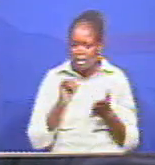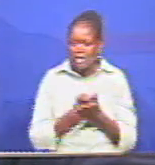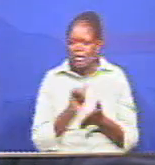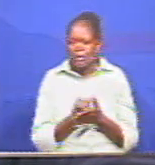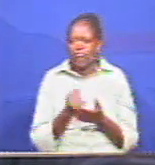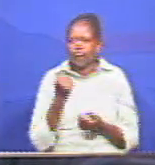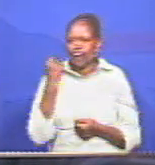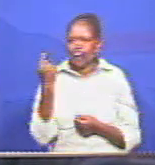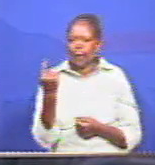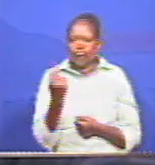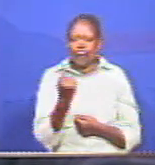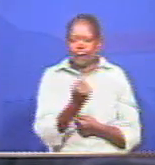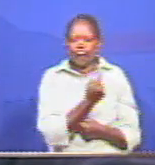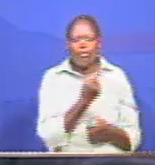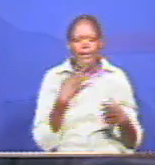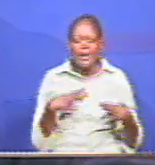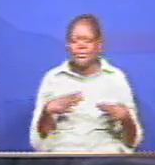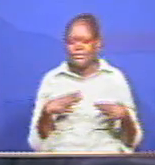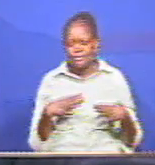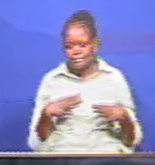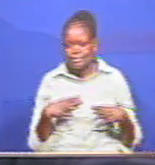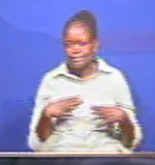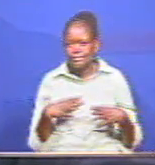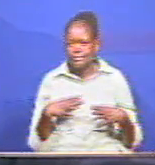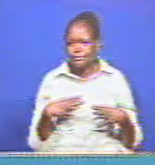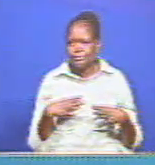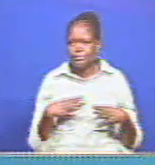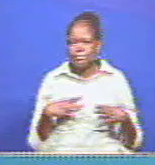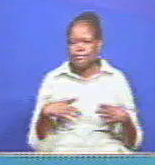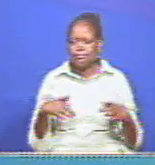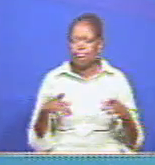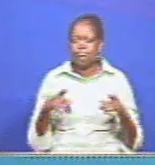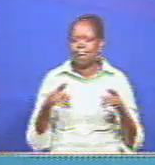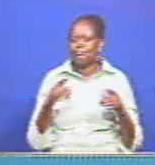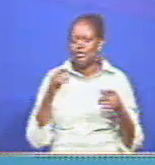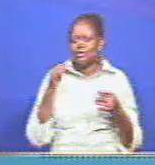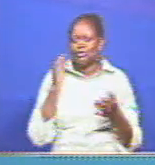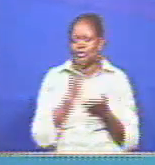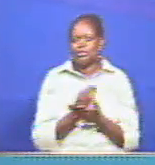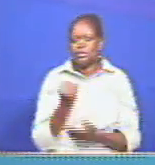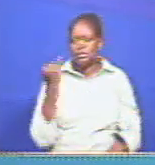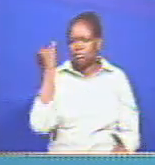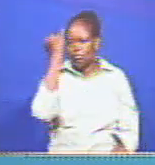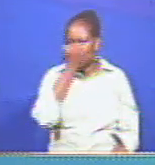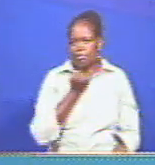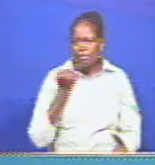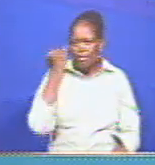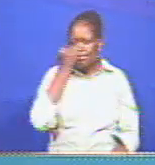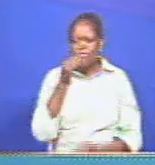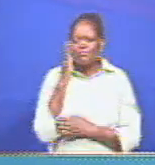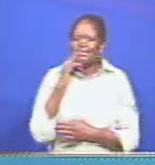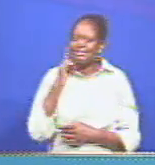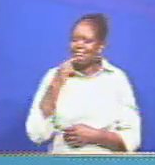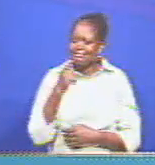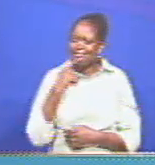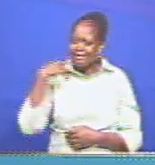each and every human person mm-hmm. is the image of God. Yes. I am saying this every day.